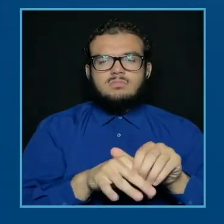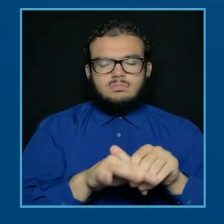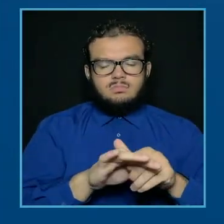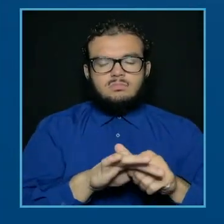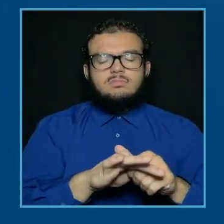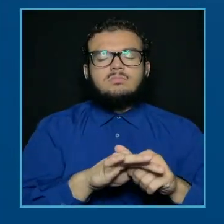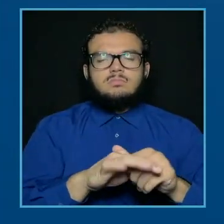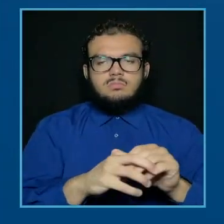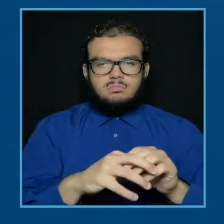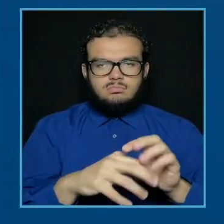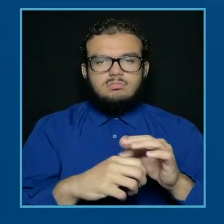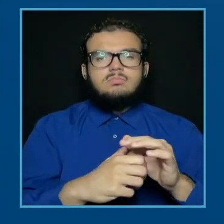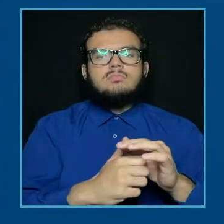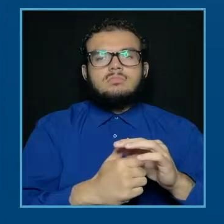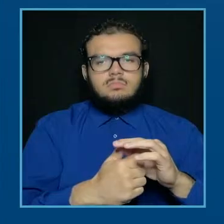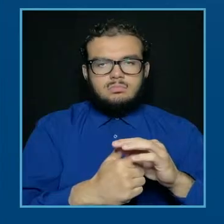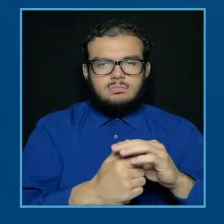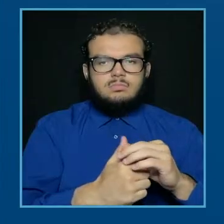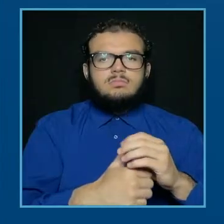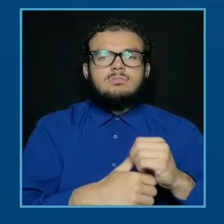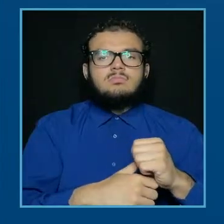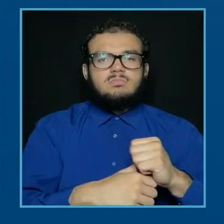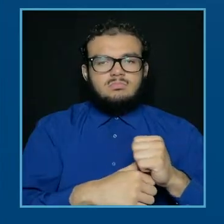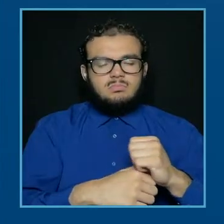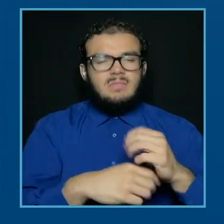was shown in this election.